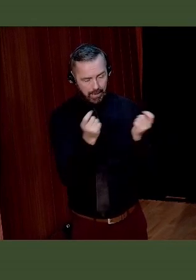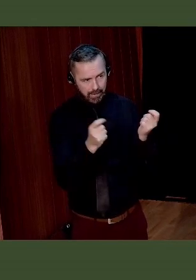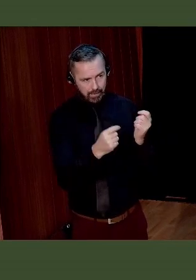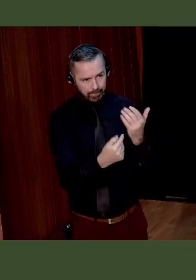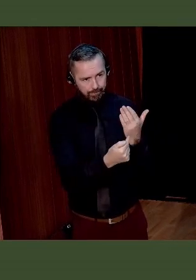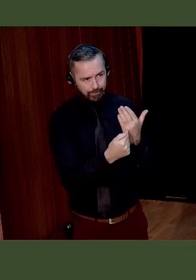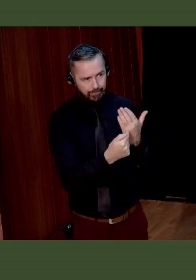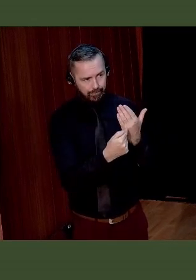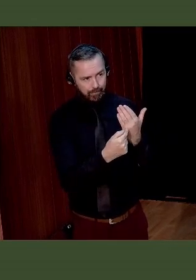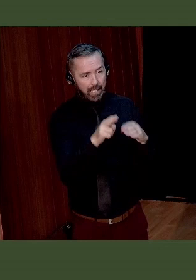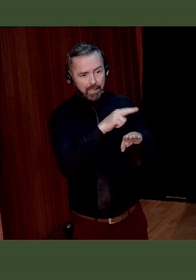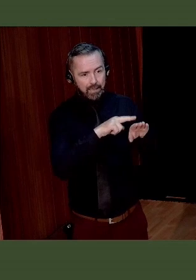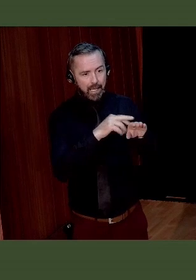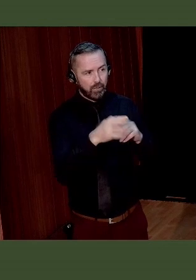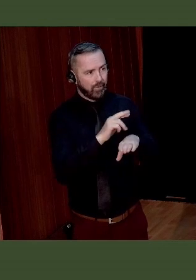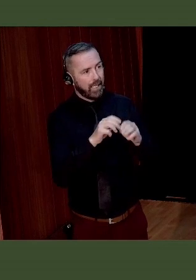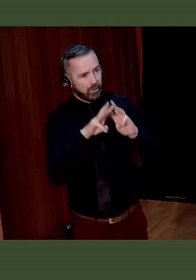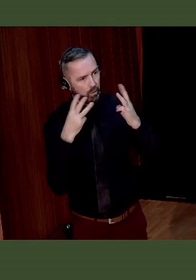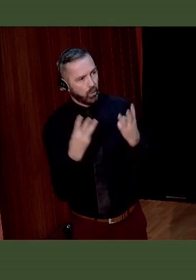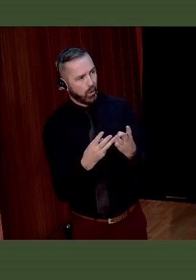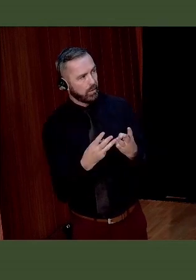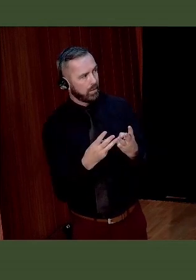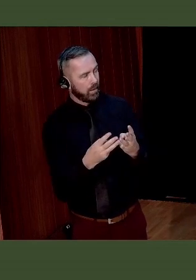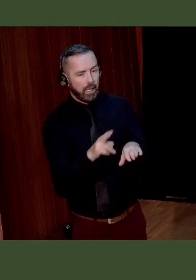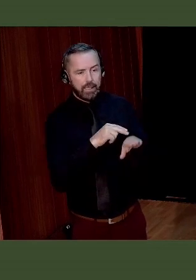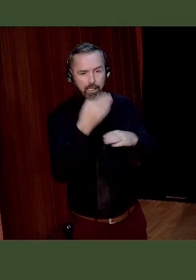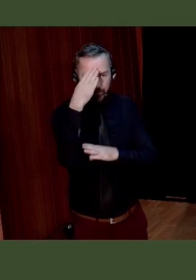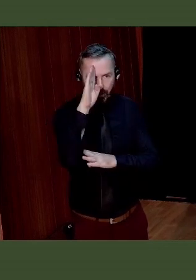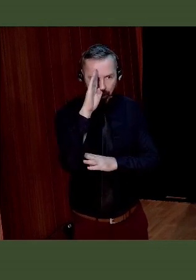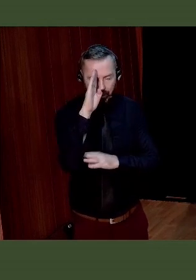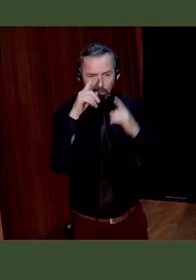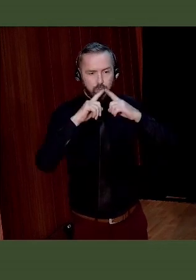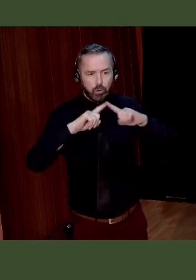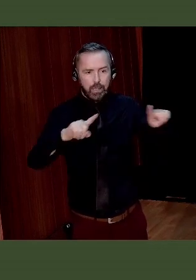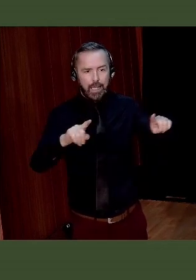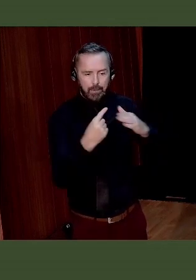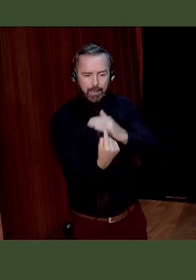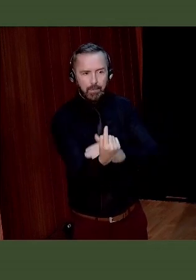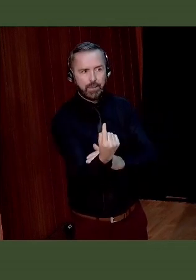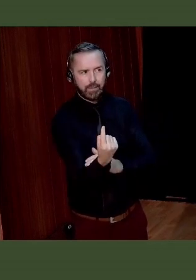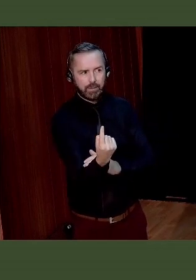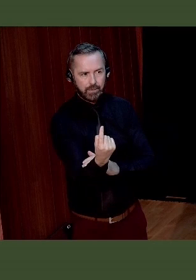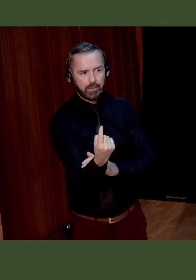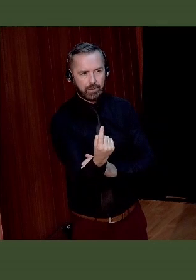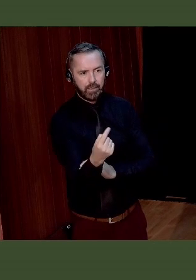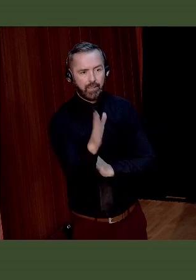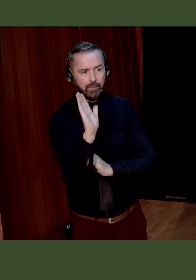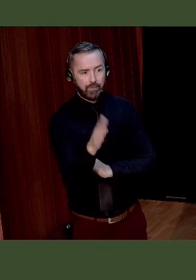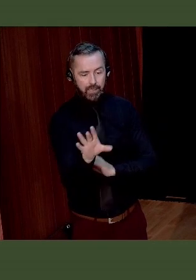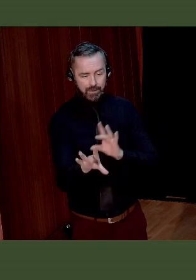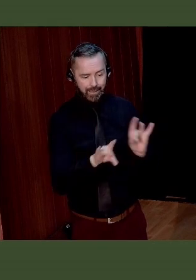time, of nations of the world, the nation of Ireland has proclaimed its independence. Its